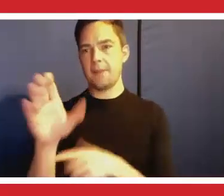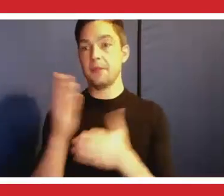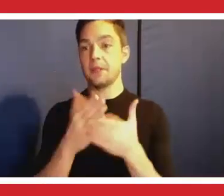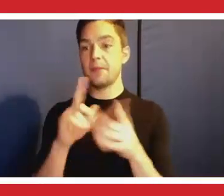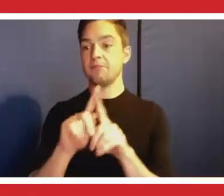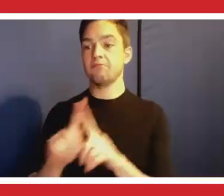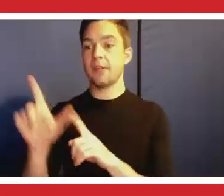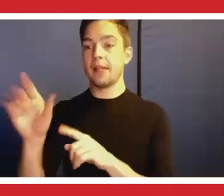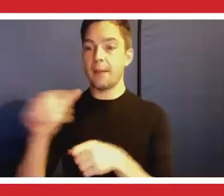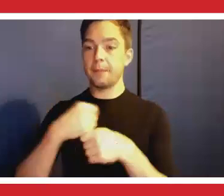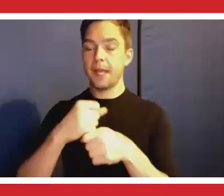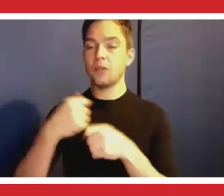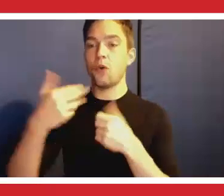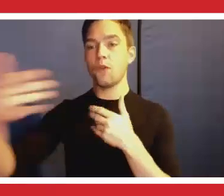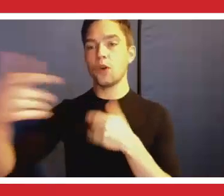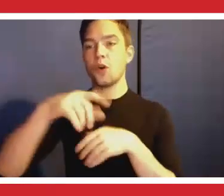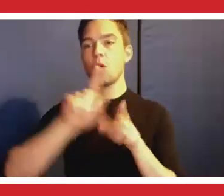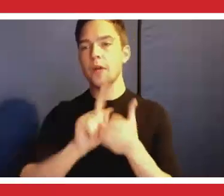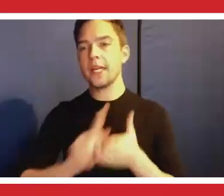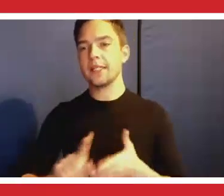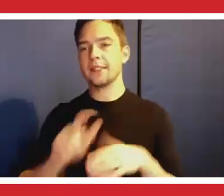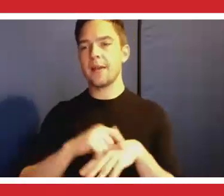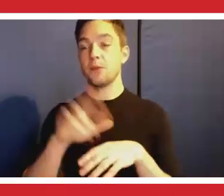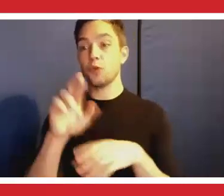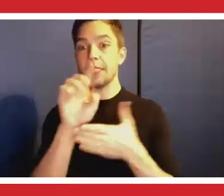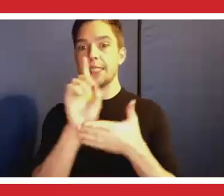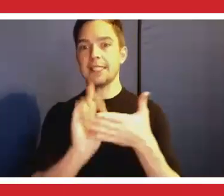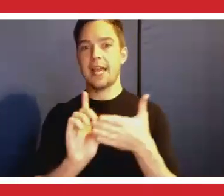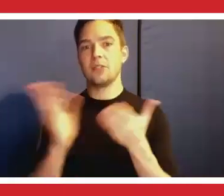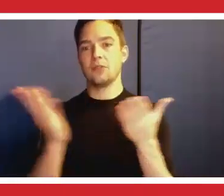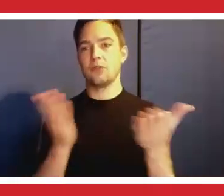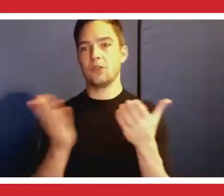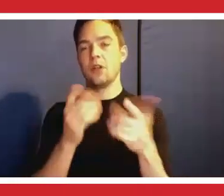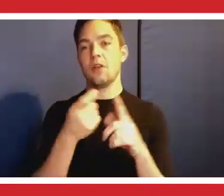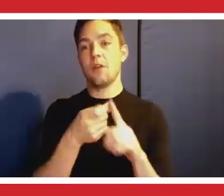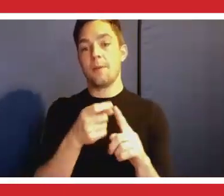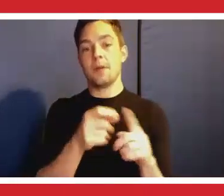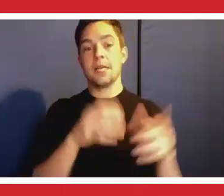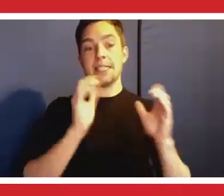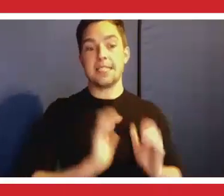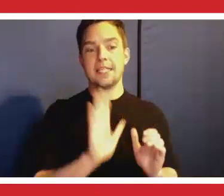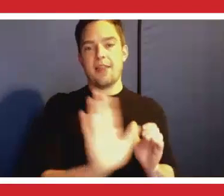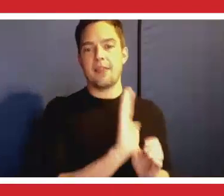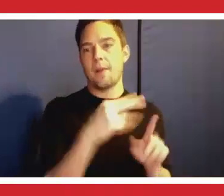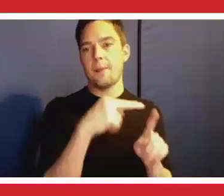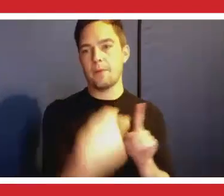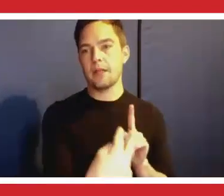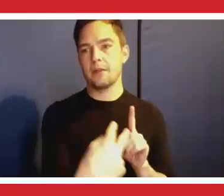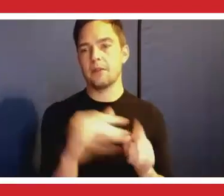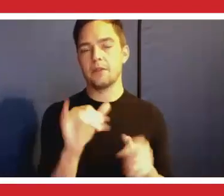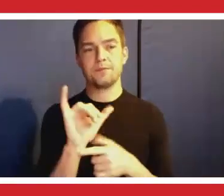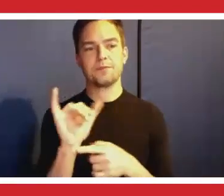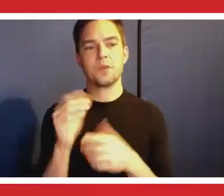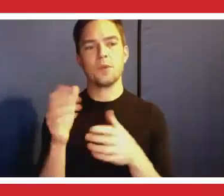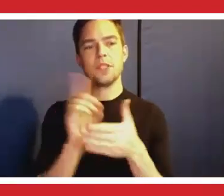weeks to redesign a service from the perspective of citizens. We introduced something called empathy training, which is a design